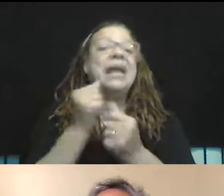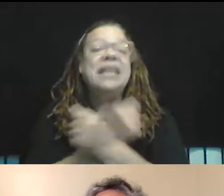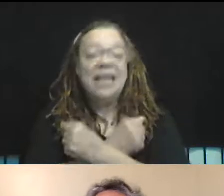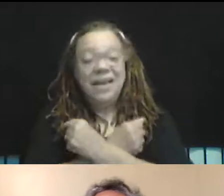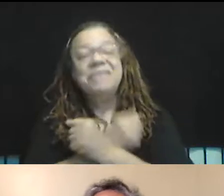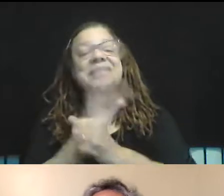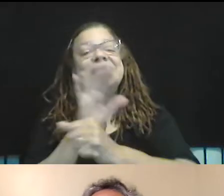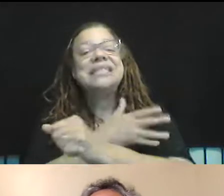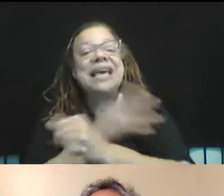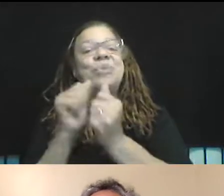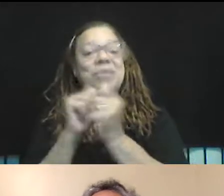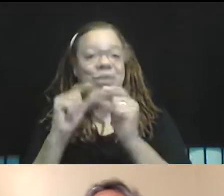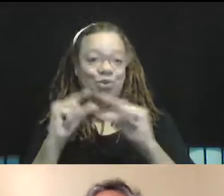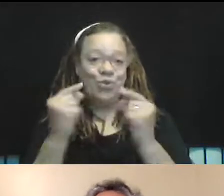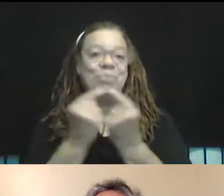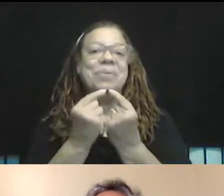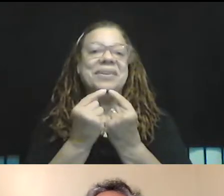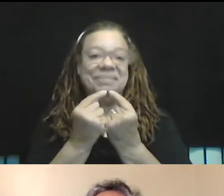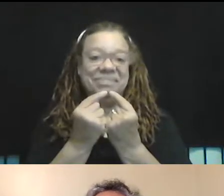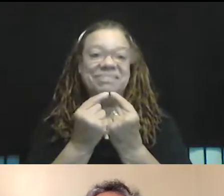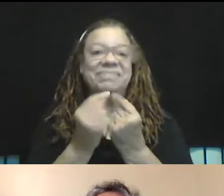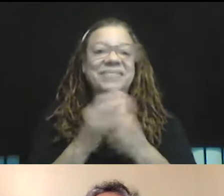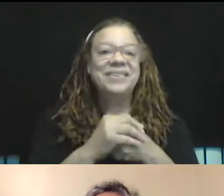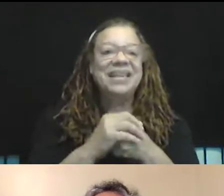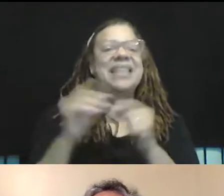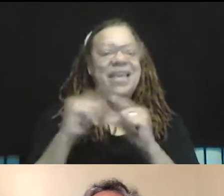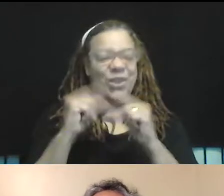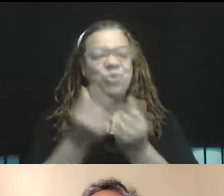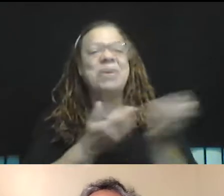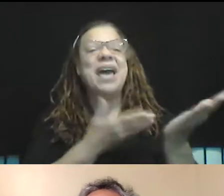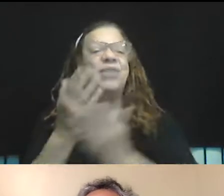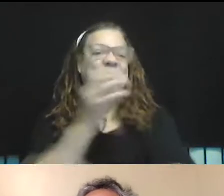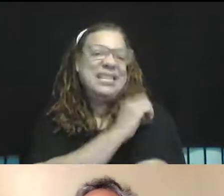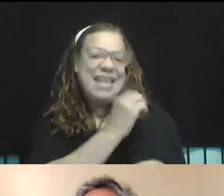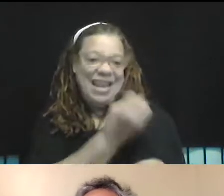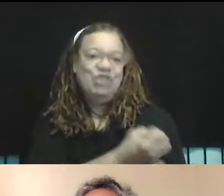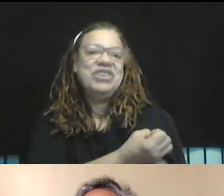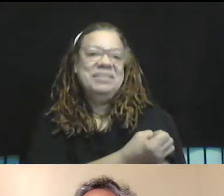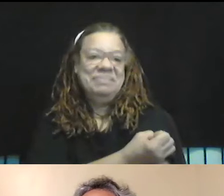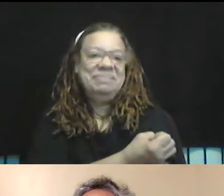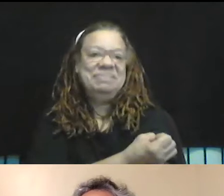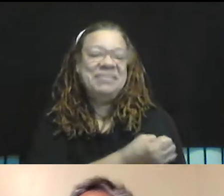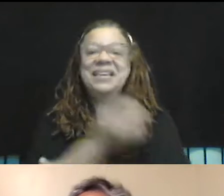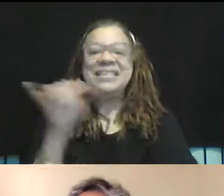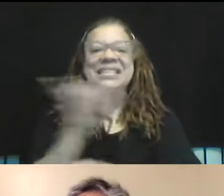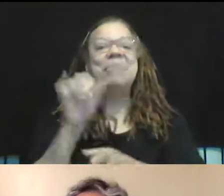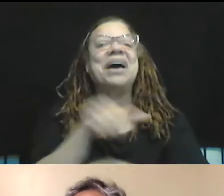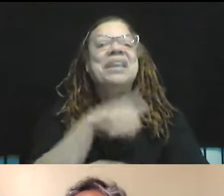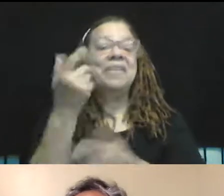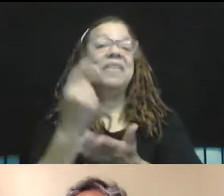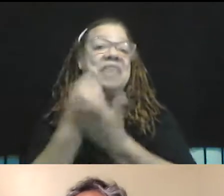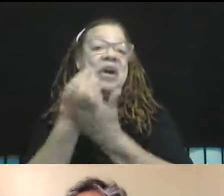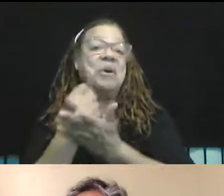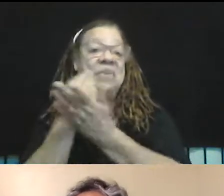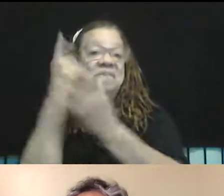Yeah, the group carries you. There's this energy that carries you forward. Yeah, it's like another therapy for me.